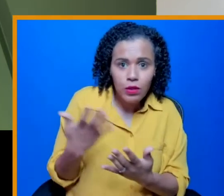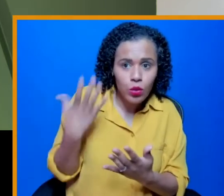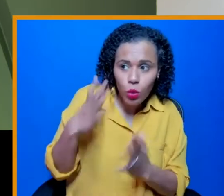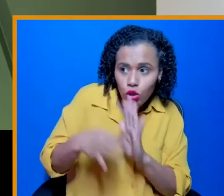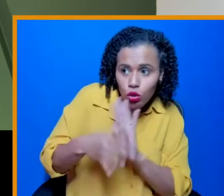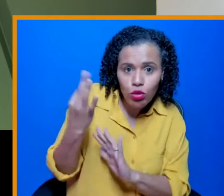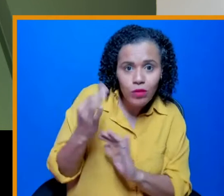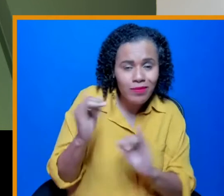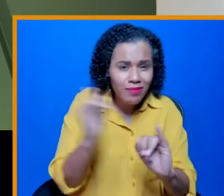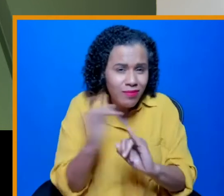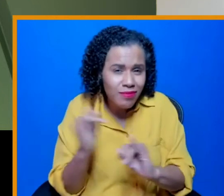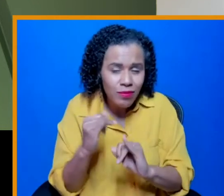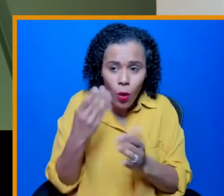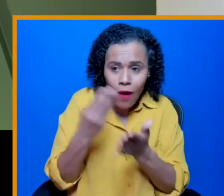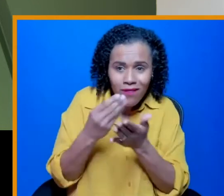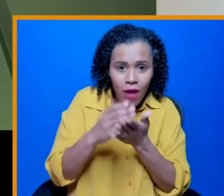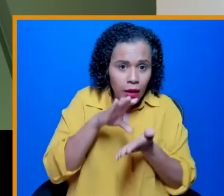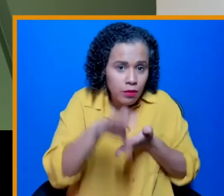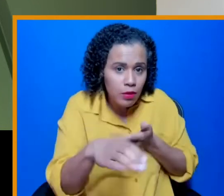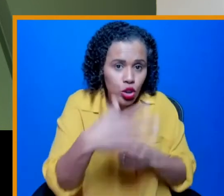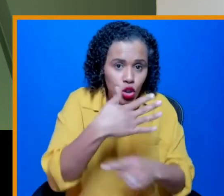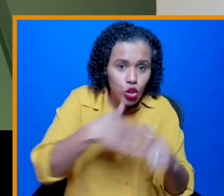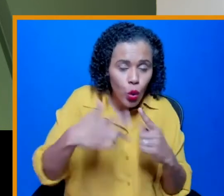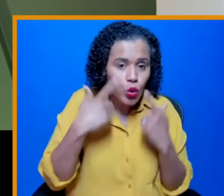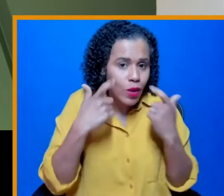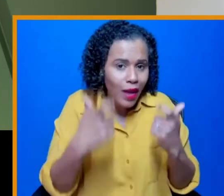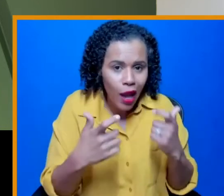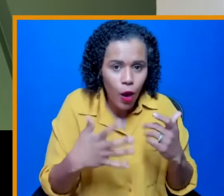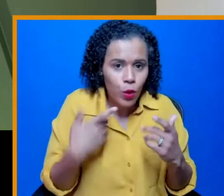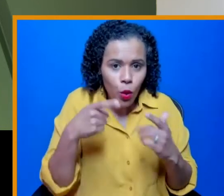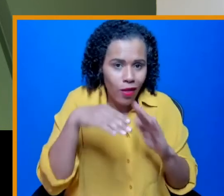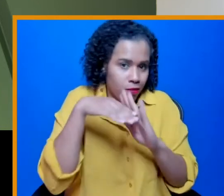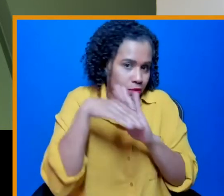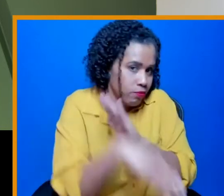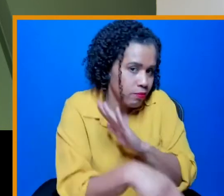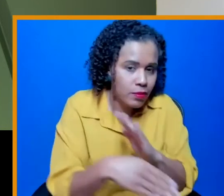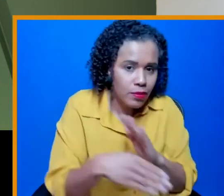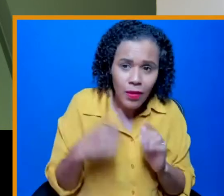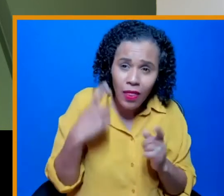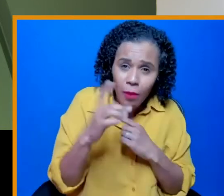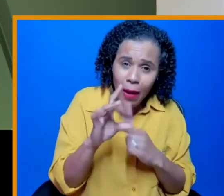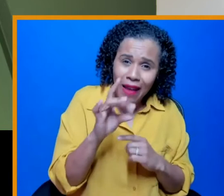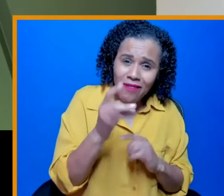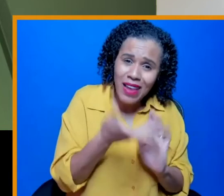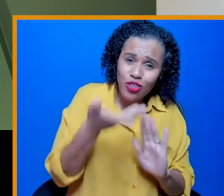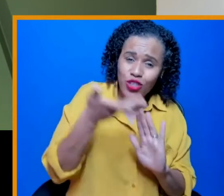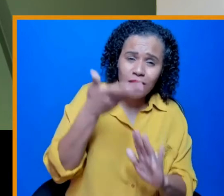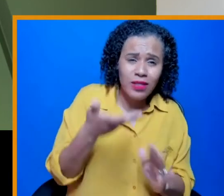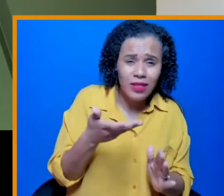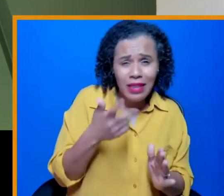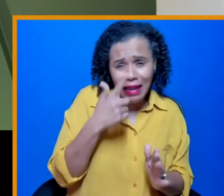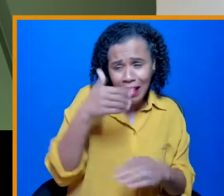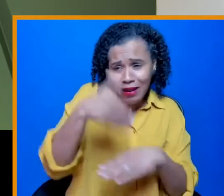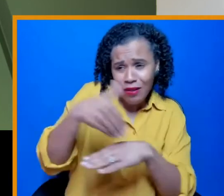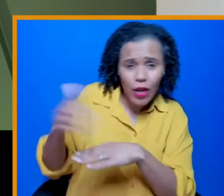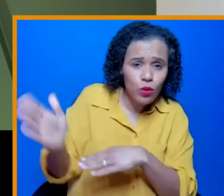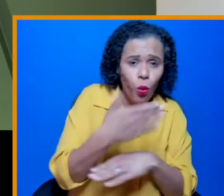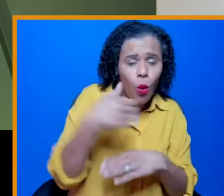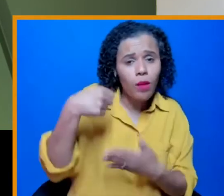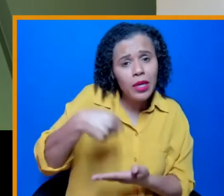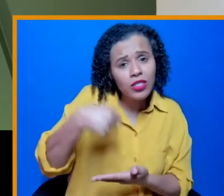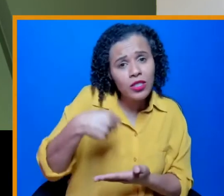financing of social care, not let it get still worse as inflation further squeezes local authority budgets. We want to make sure that people working in